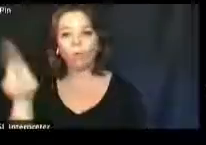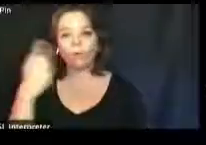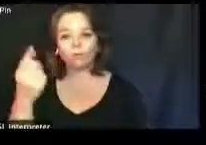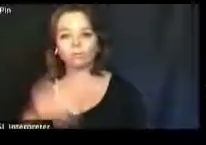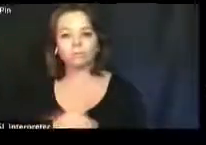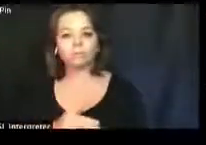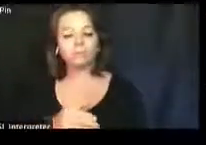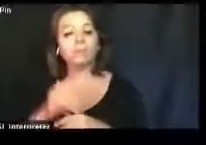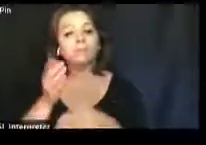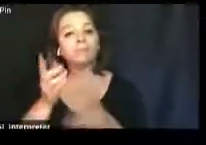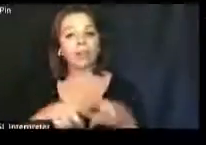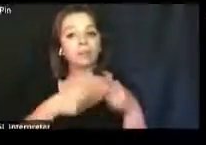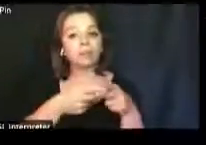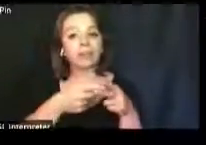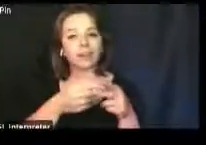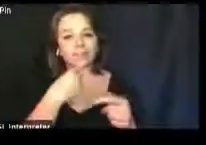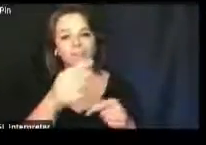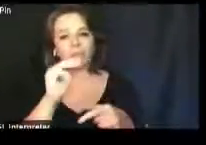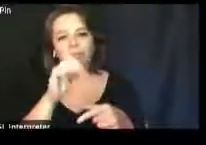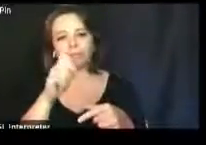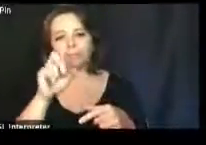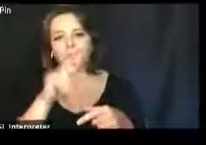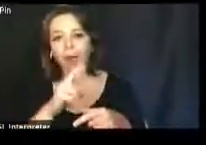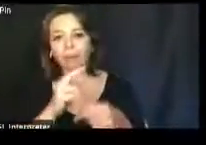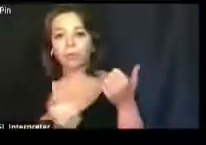you would like to see on the screen.